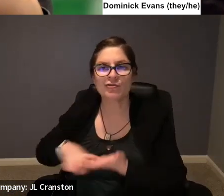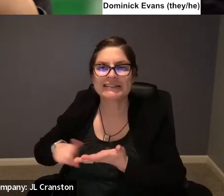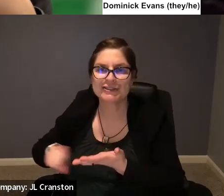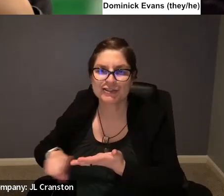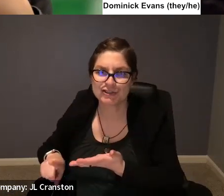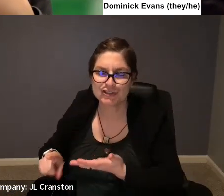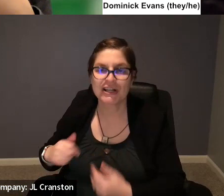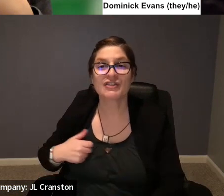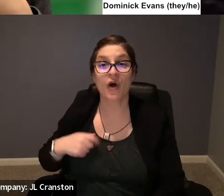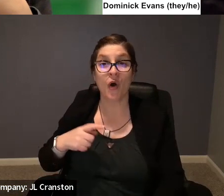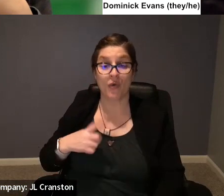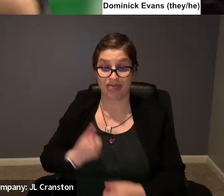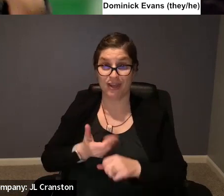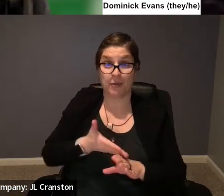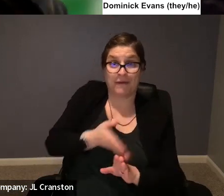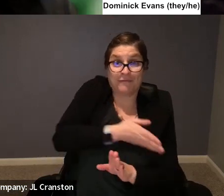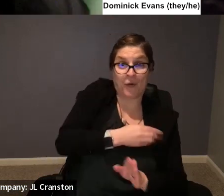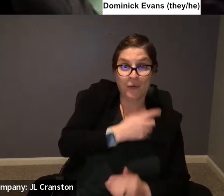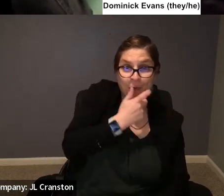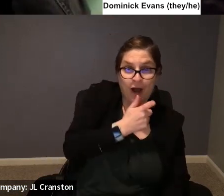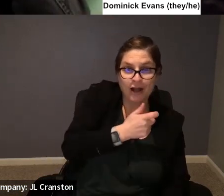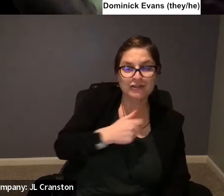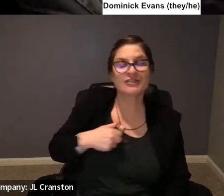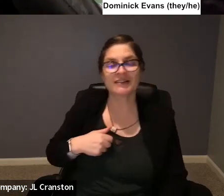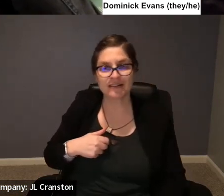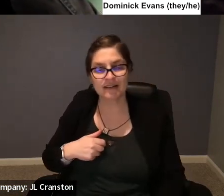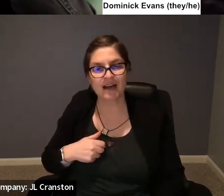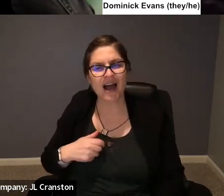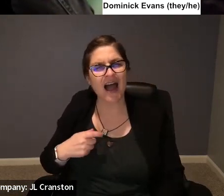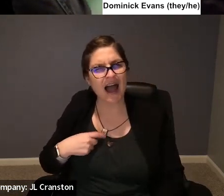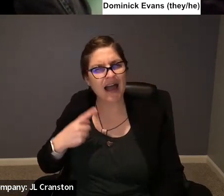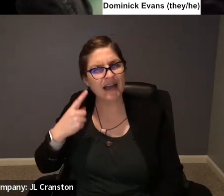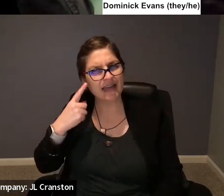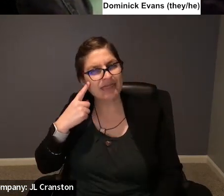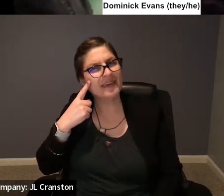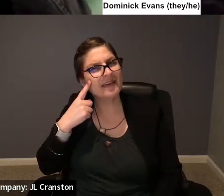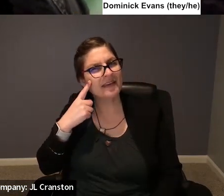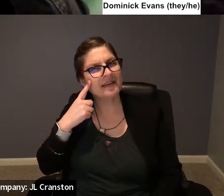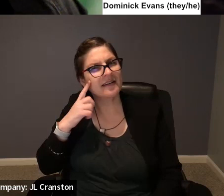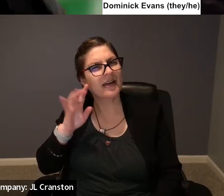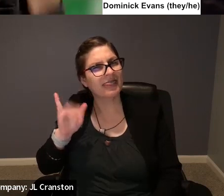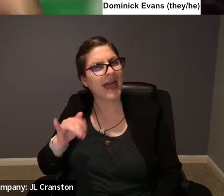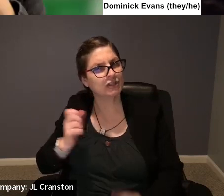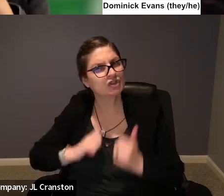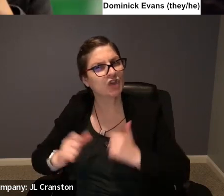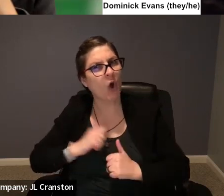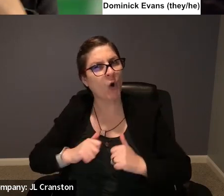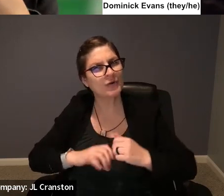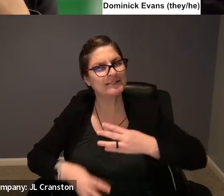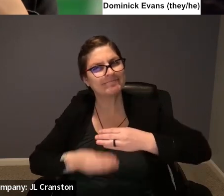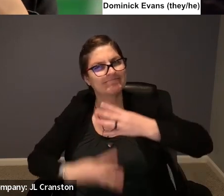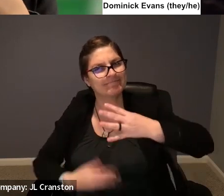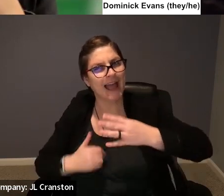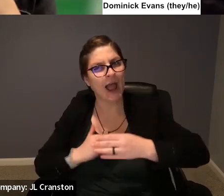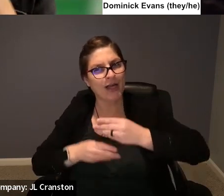for the year before. I'm pretty sure this show is on my list. Ashton and I break up a list, and